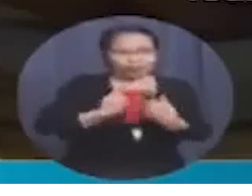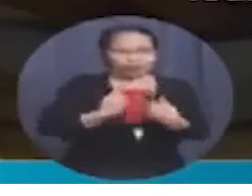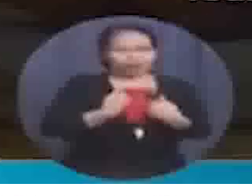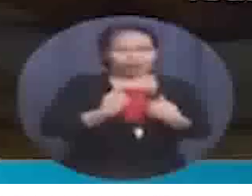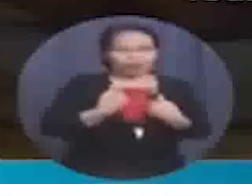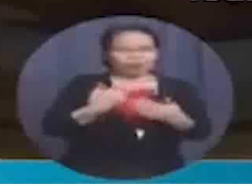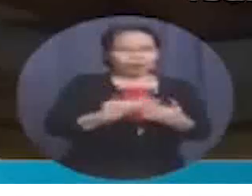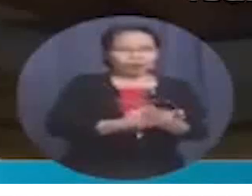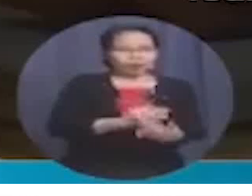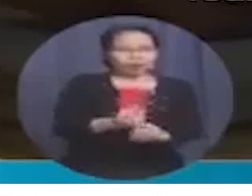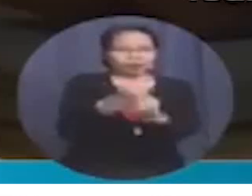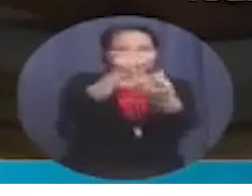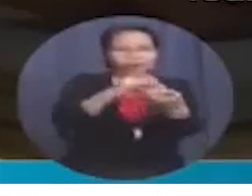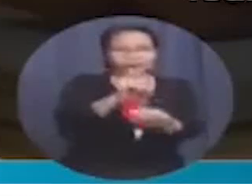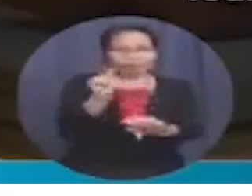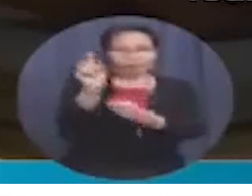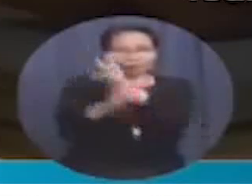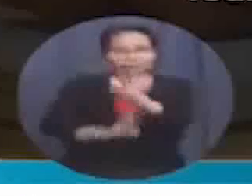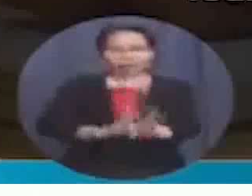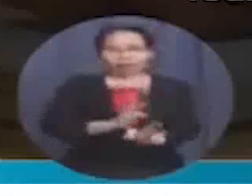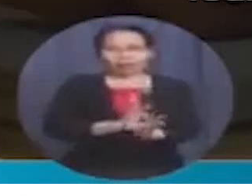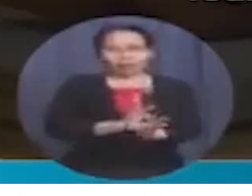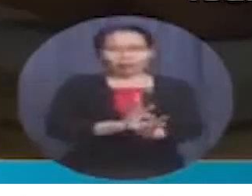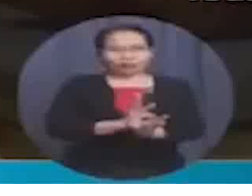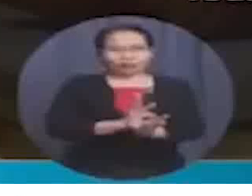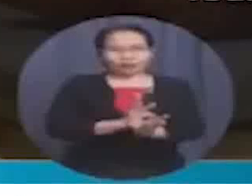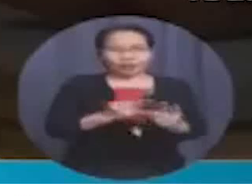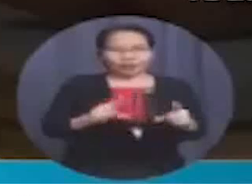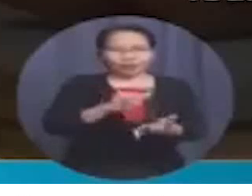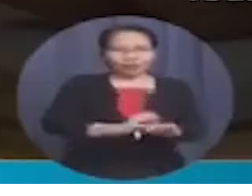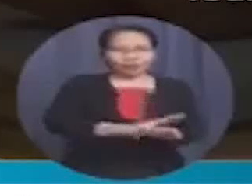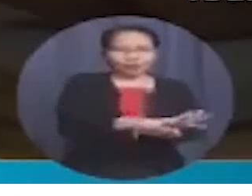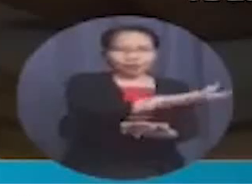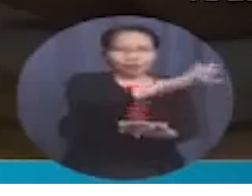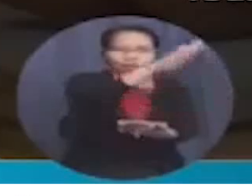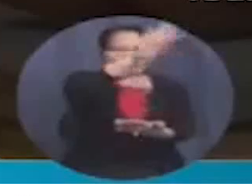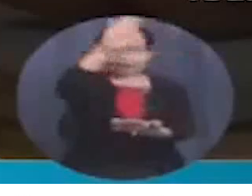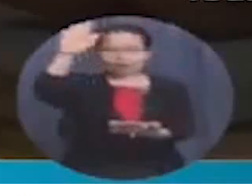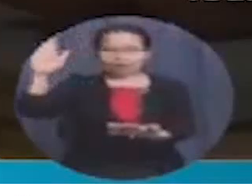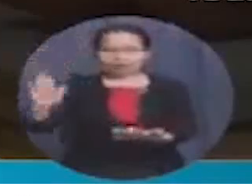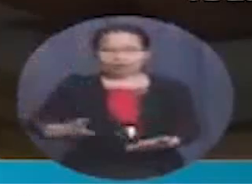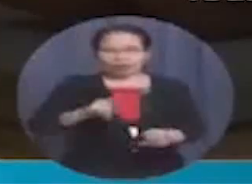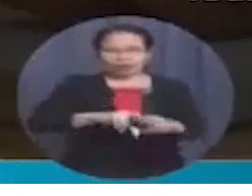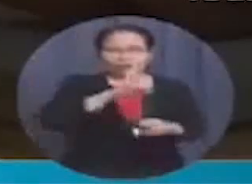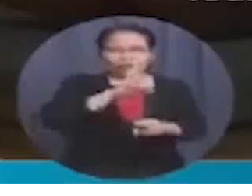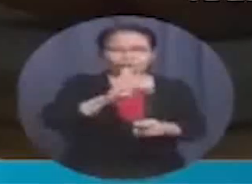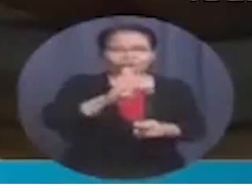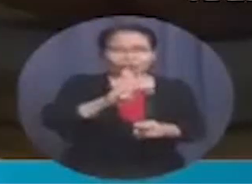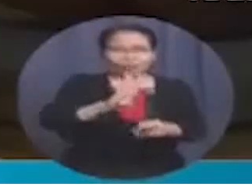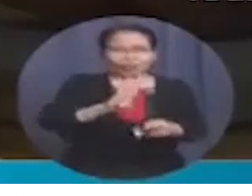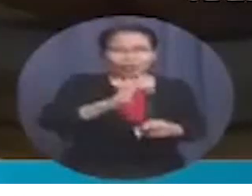me before the foundation of the world. Let that glory be upon me,